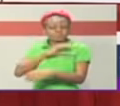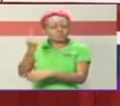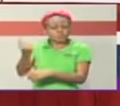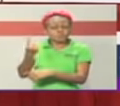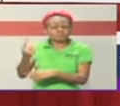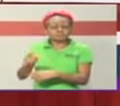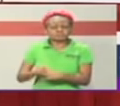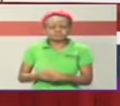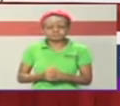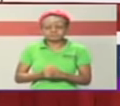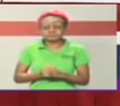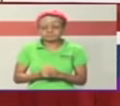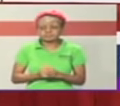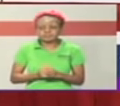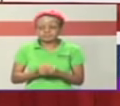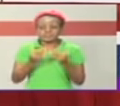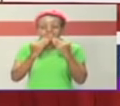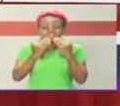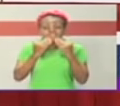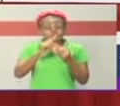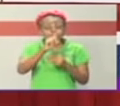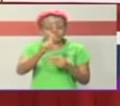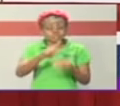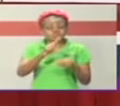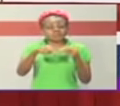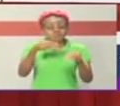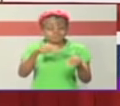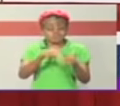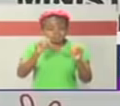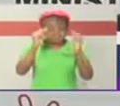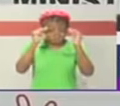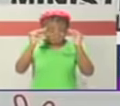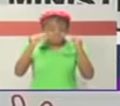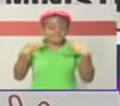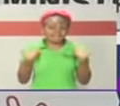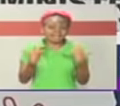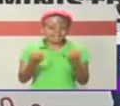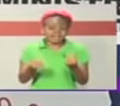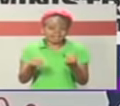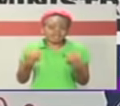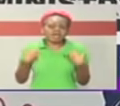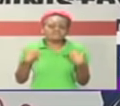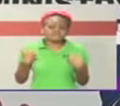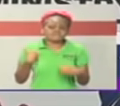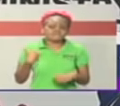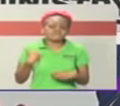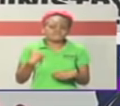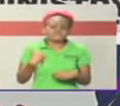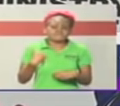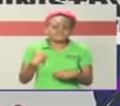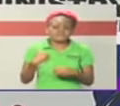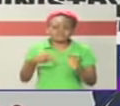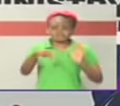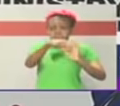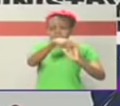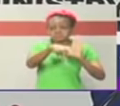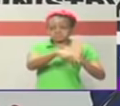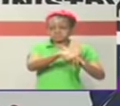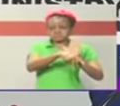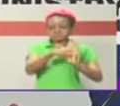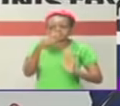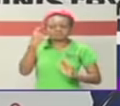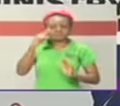your question concerning testing. The Ministry of Health has a protocol in terms of testing for the Delta